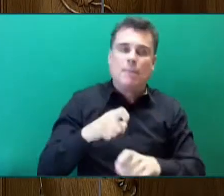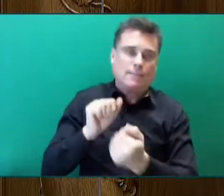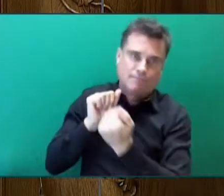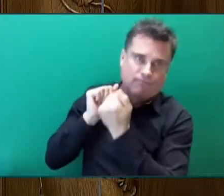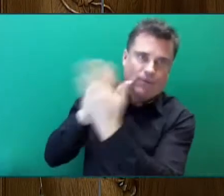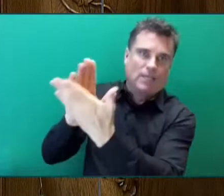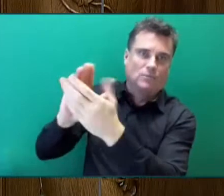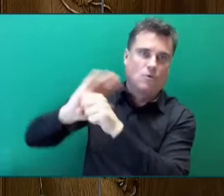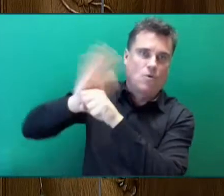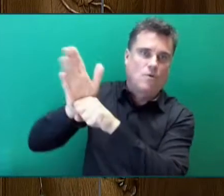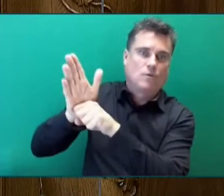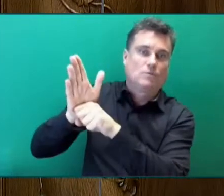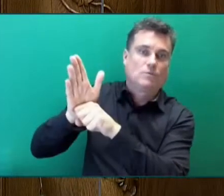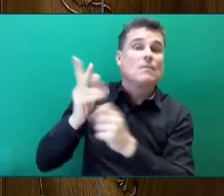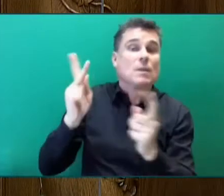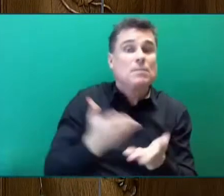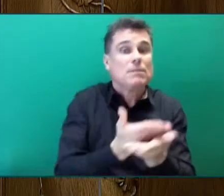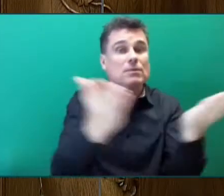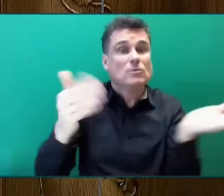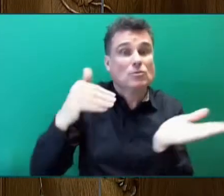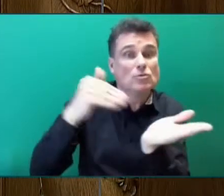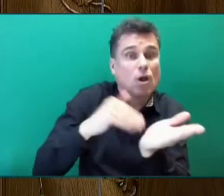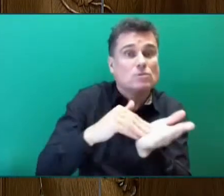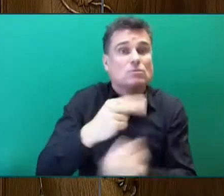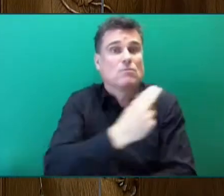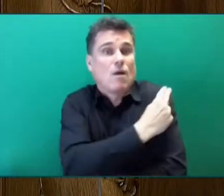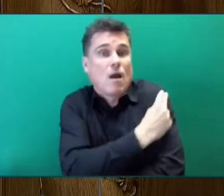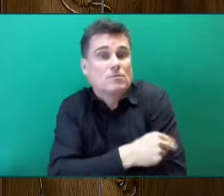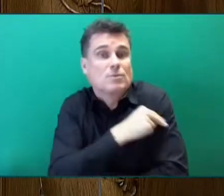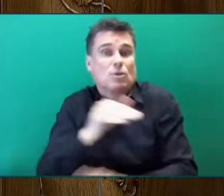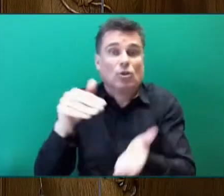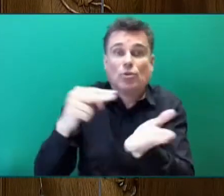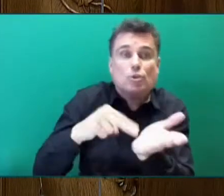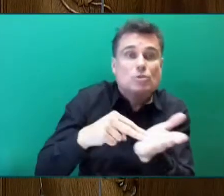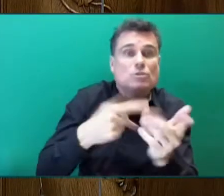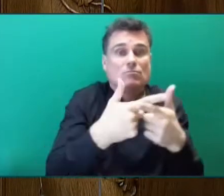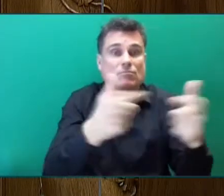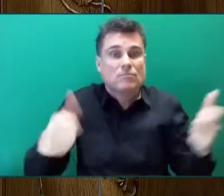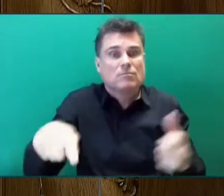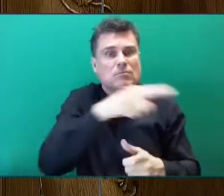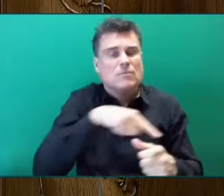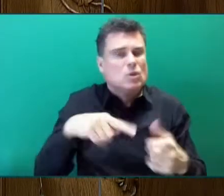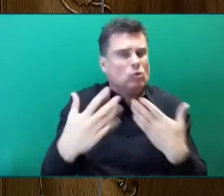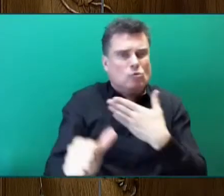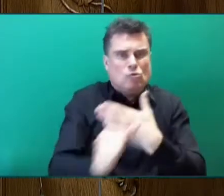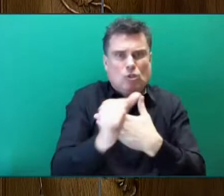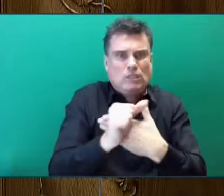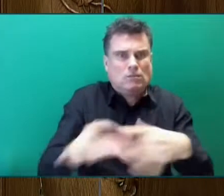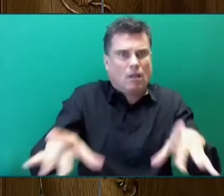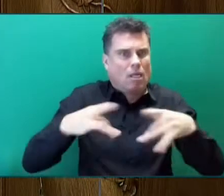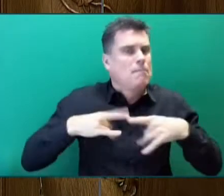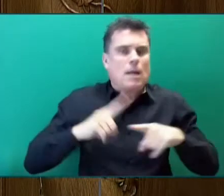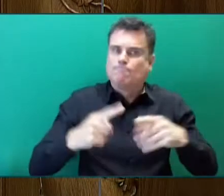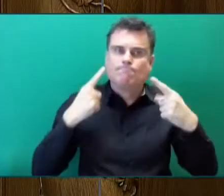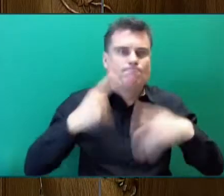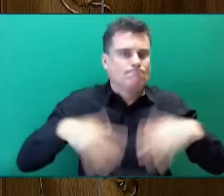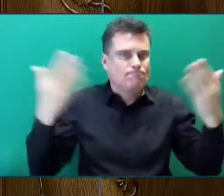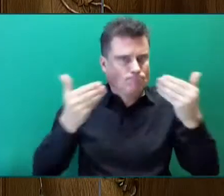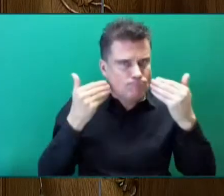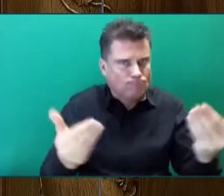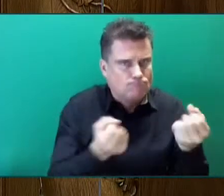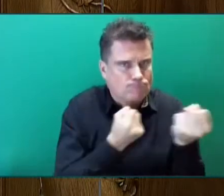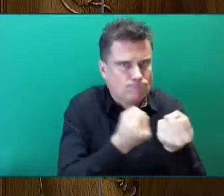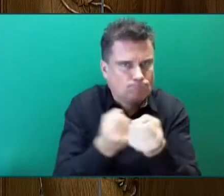So many other workers have kept our supply chains running and food on our shelves. Teachers and educational support